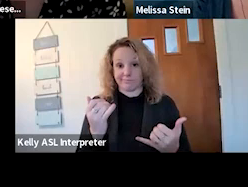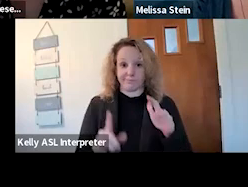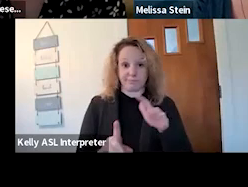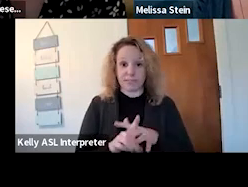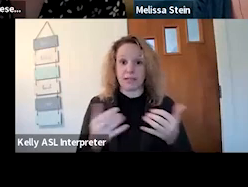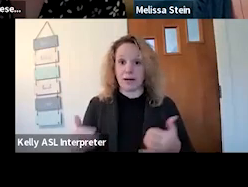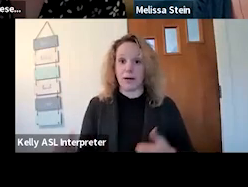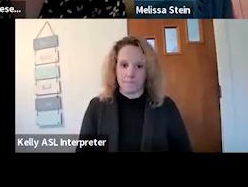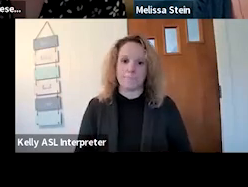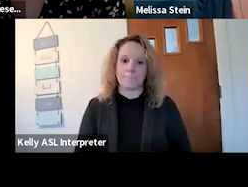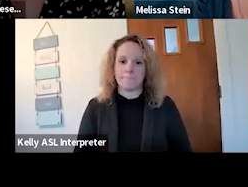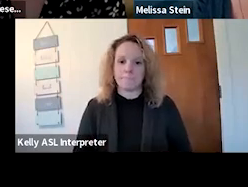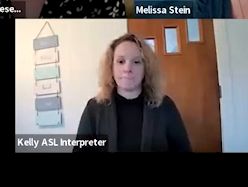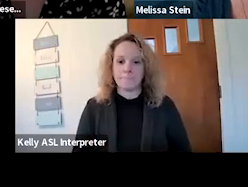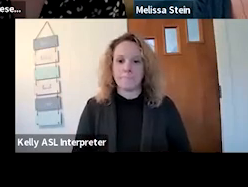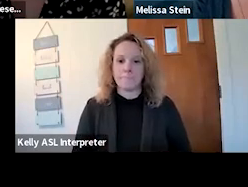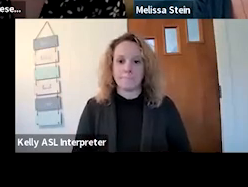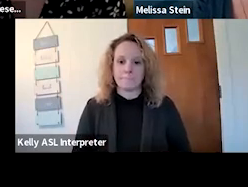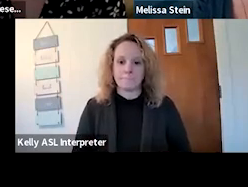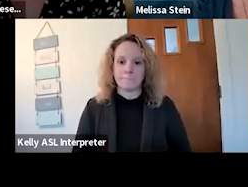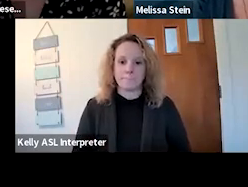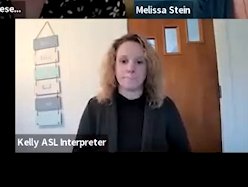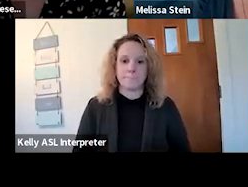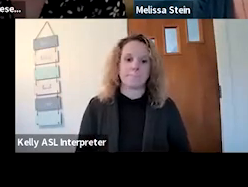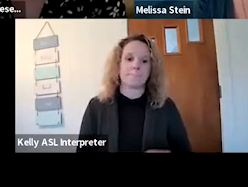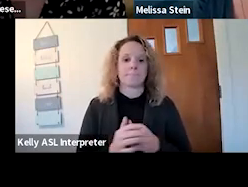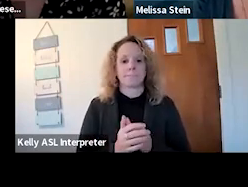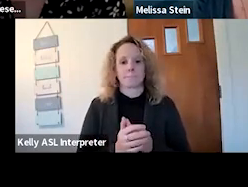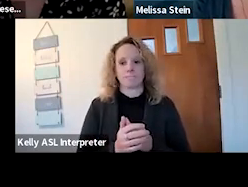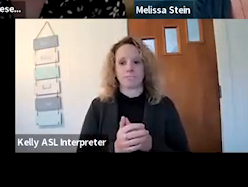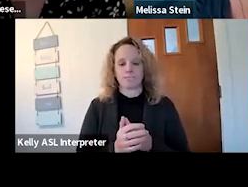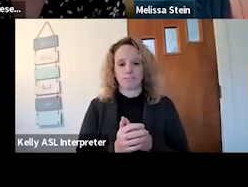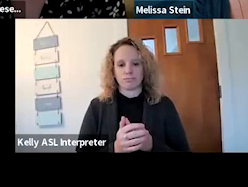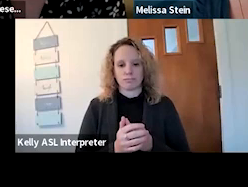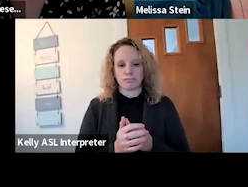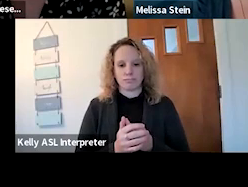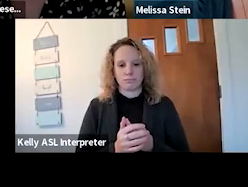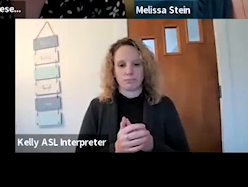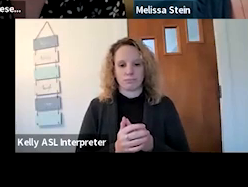And you should have just seen a poll pop up on your screen just now.